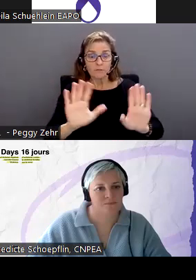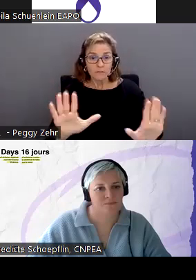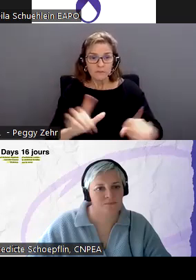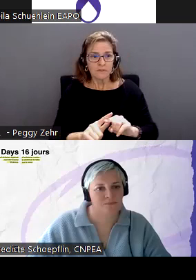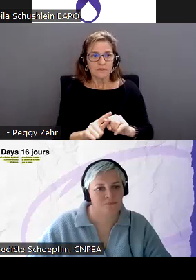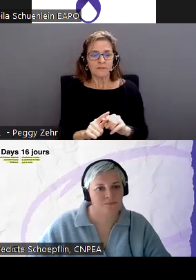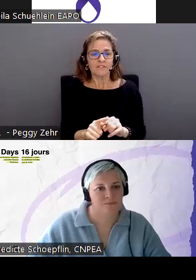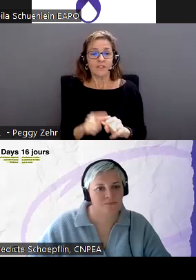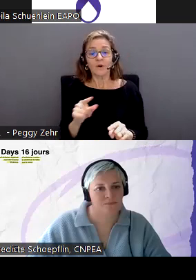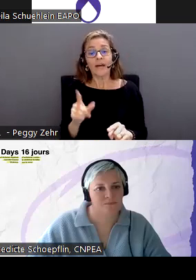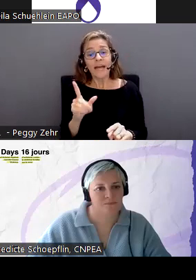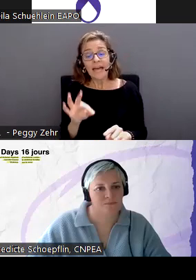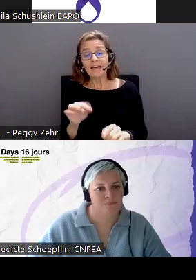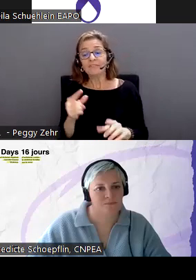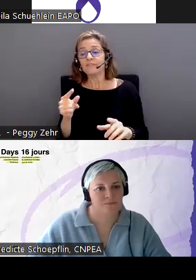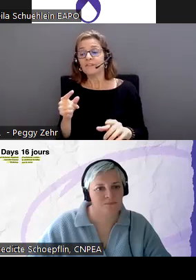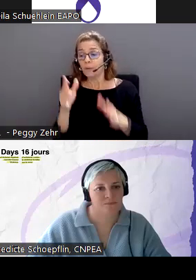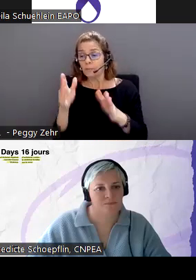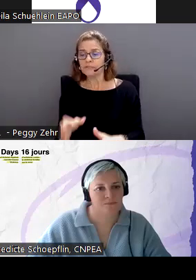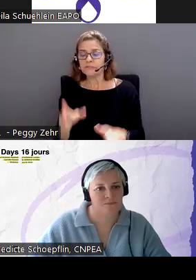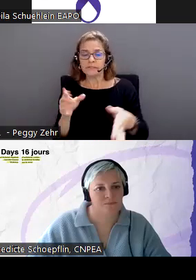kinds of femicides where you have